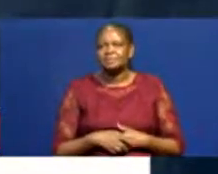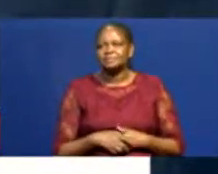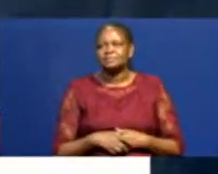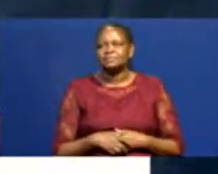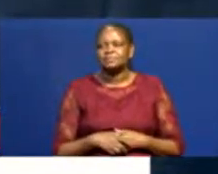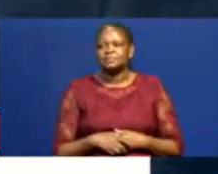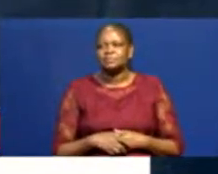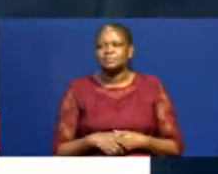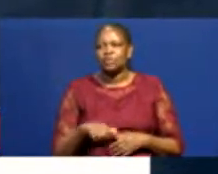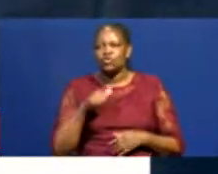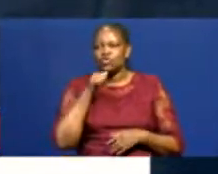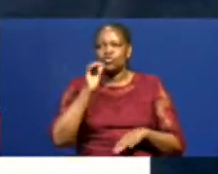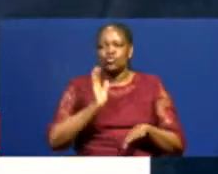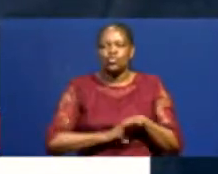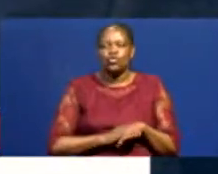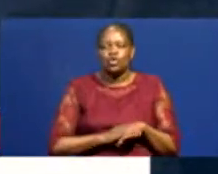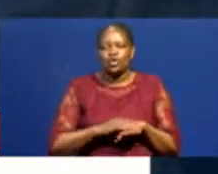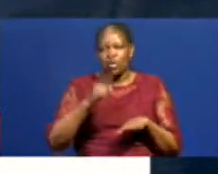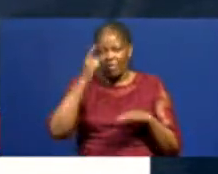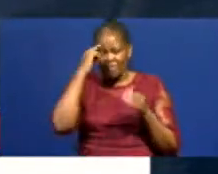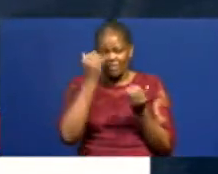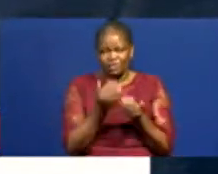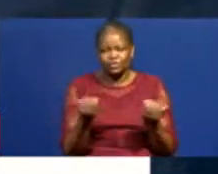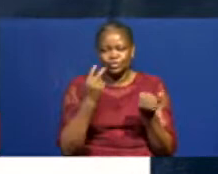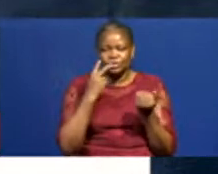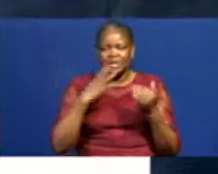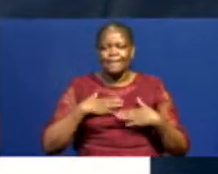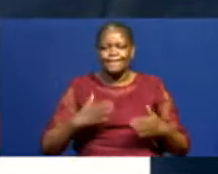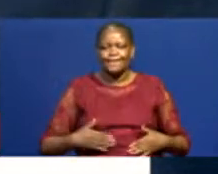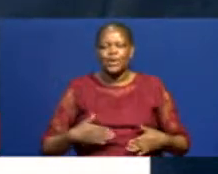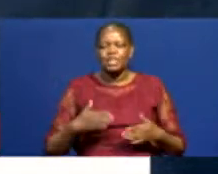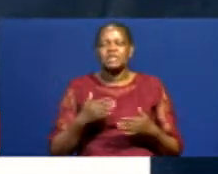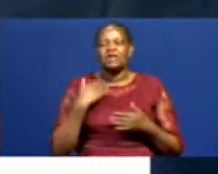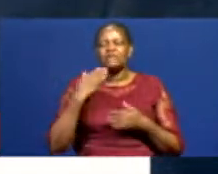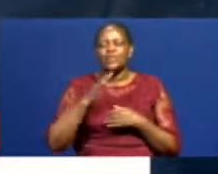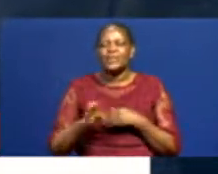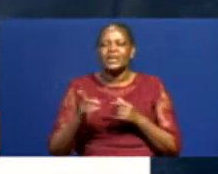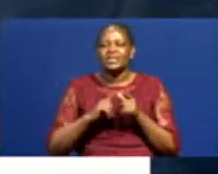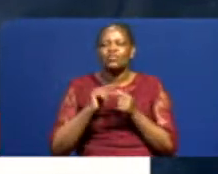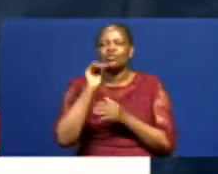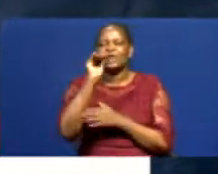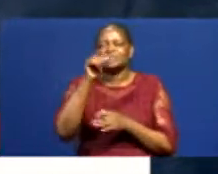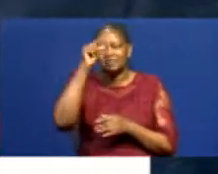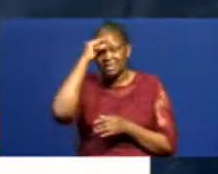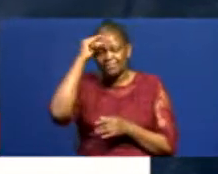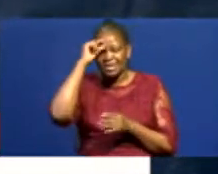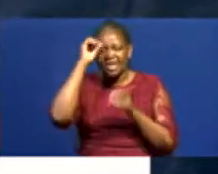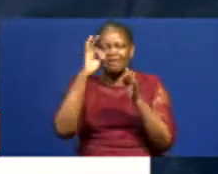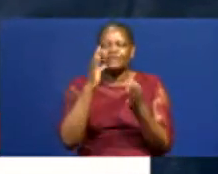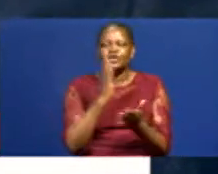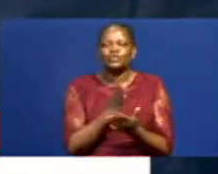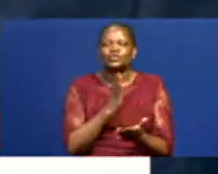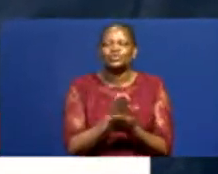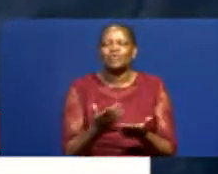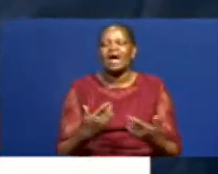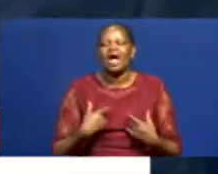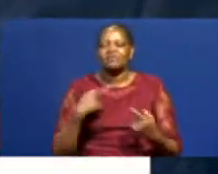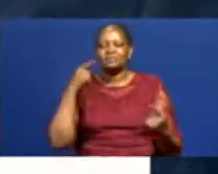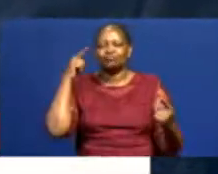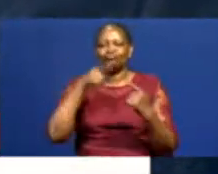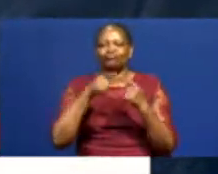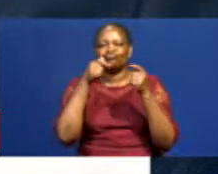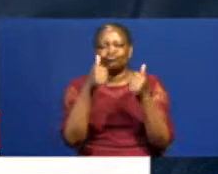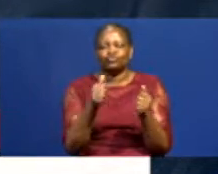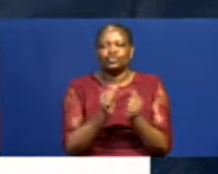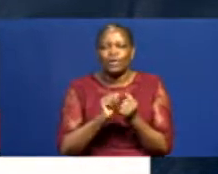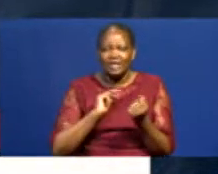Sio picha mzuri hata kwa watoto wetu kuona mili kwa barabara kila asubuhi, na kwa hivyo tunaomba serikali kama kweli wako na nia mzuri na